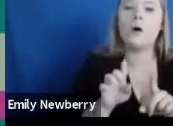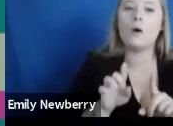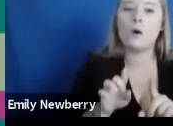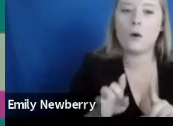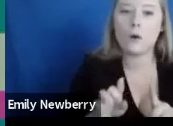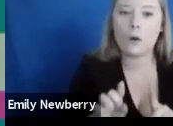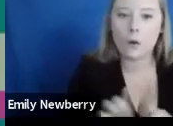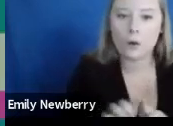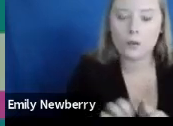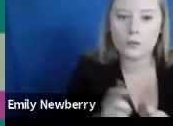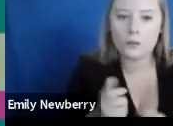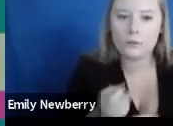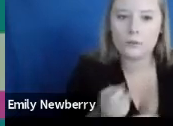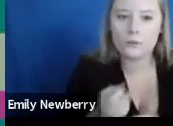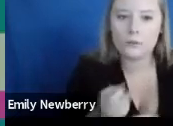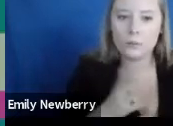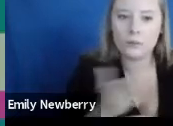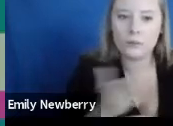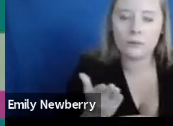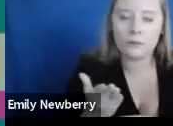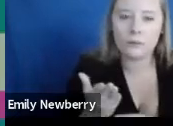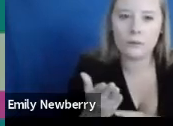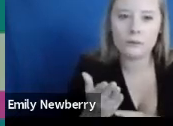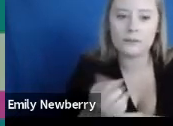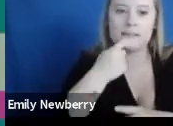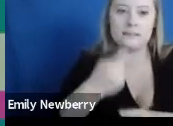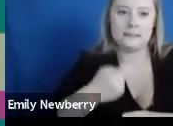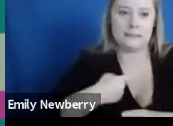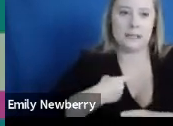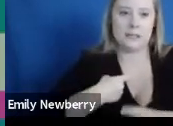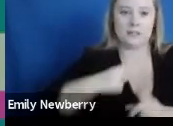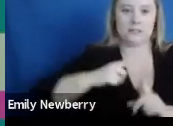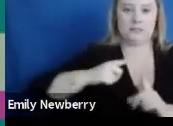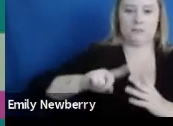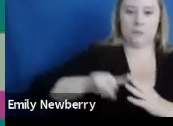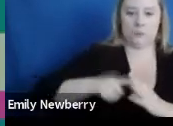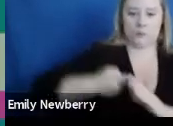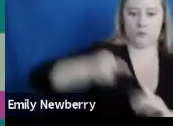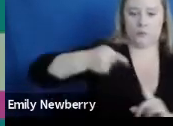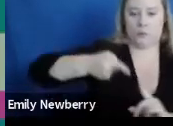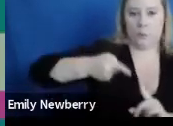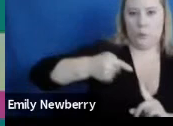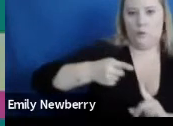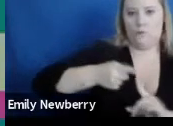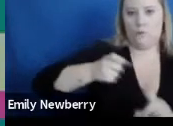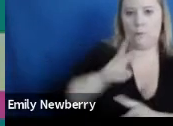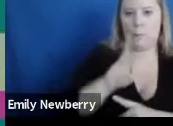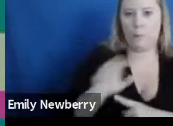things to be able to tell us what the source formation are for these wells. From that, we